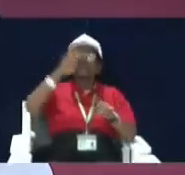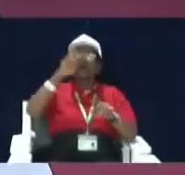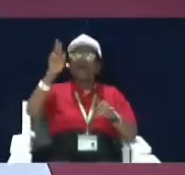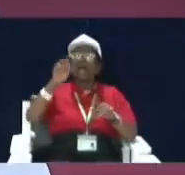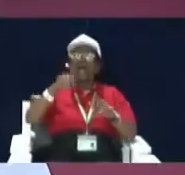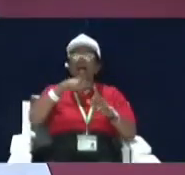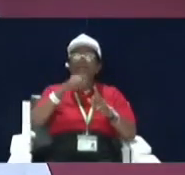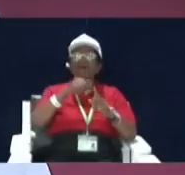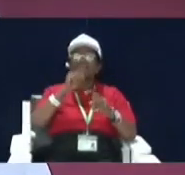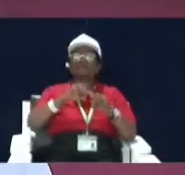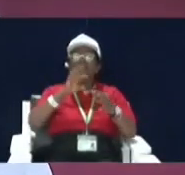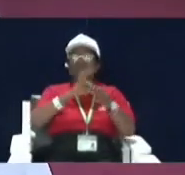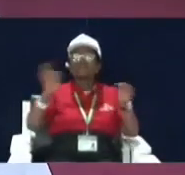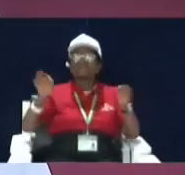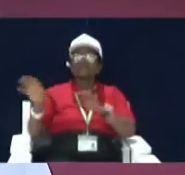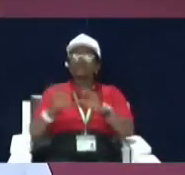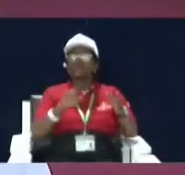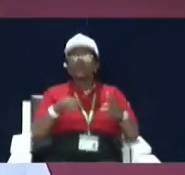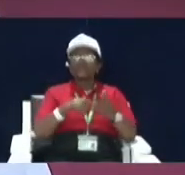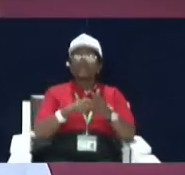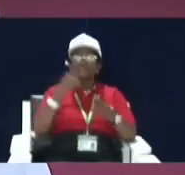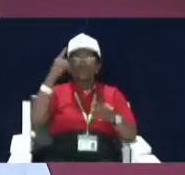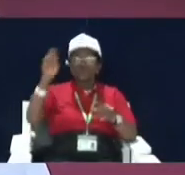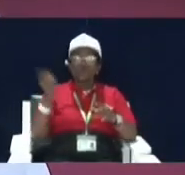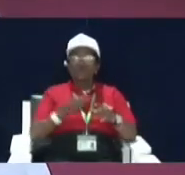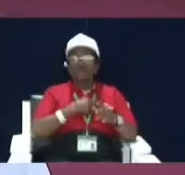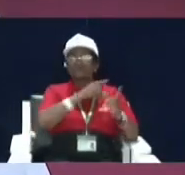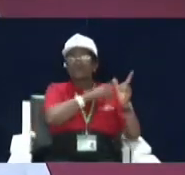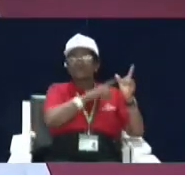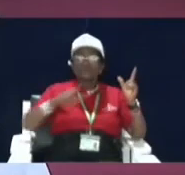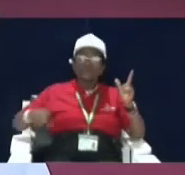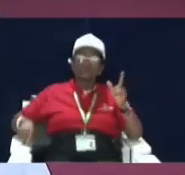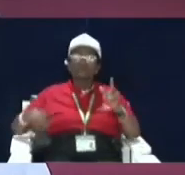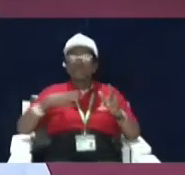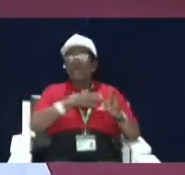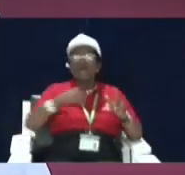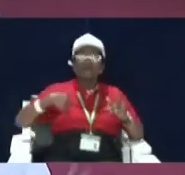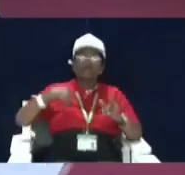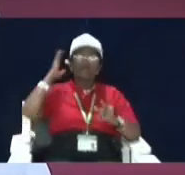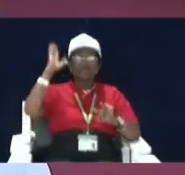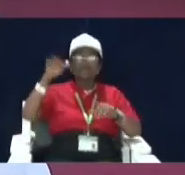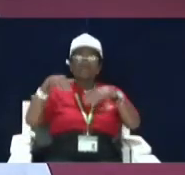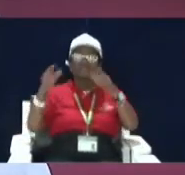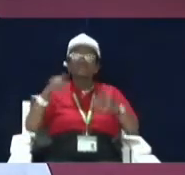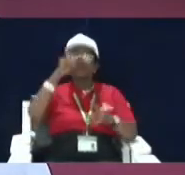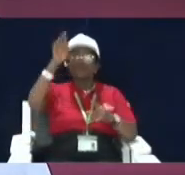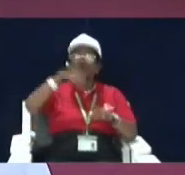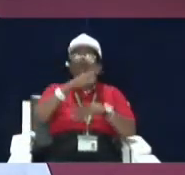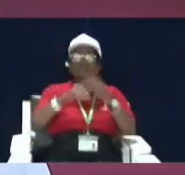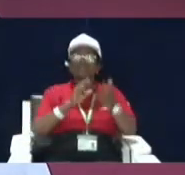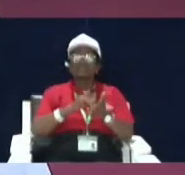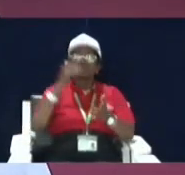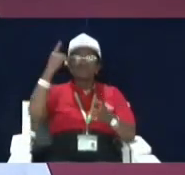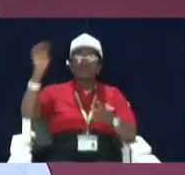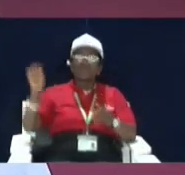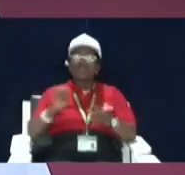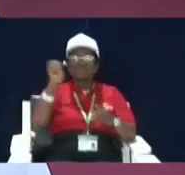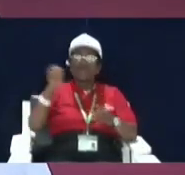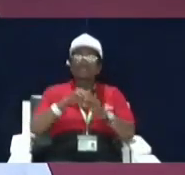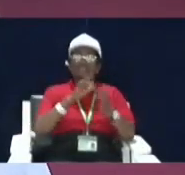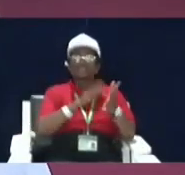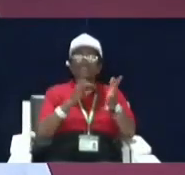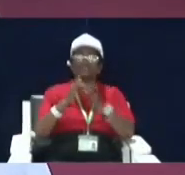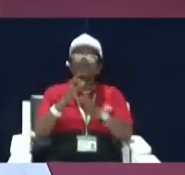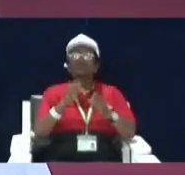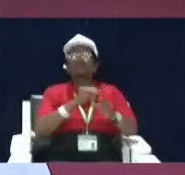release. Do this for us, Lord, and we will give you all the glory forever. In Jesus' mighty name, we